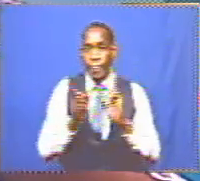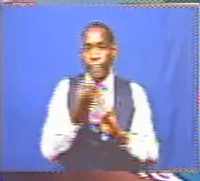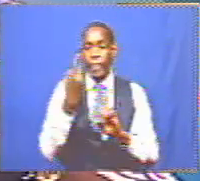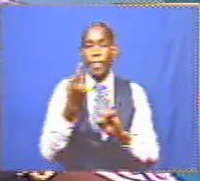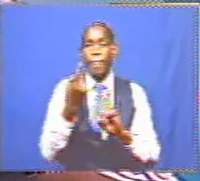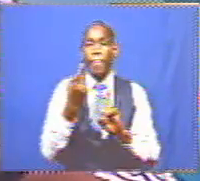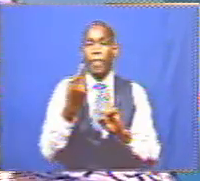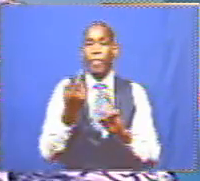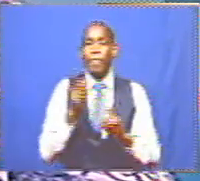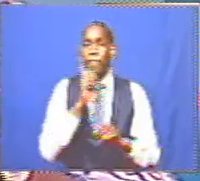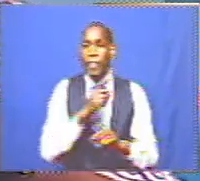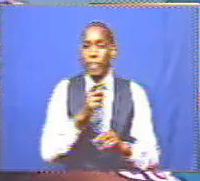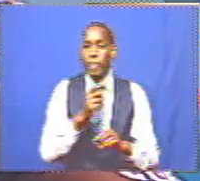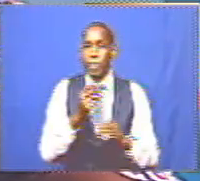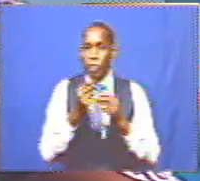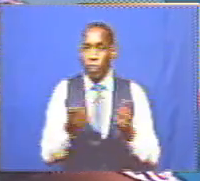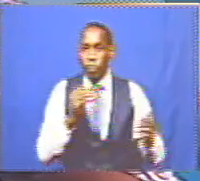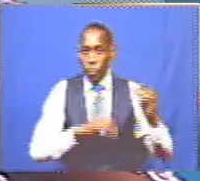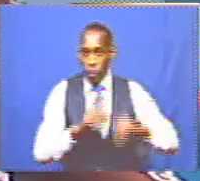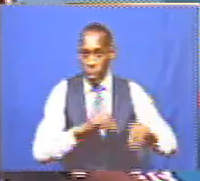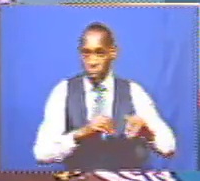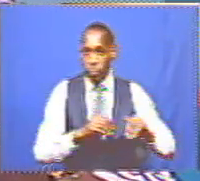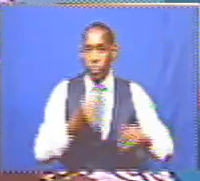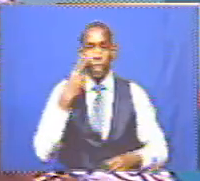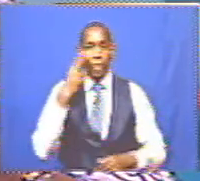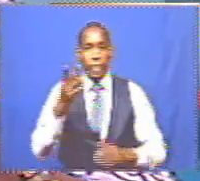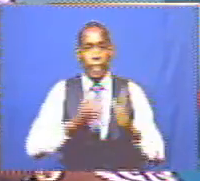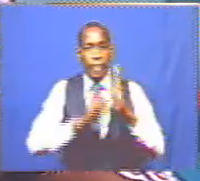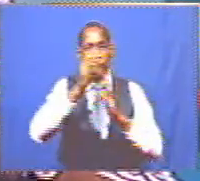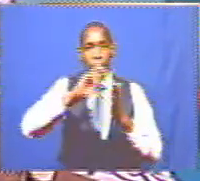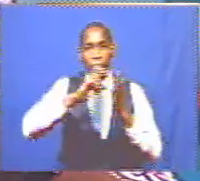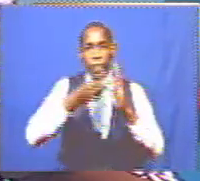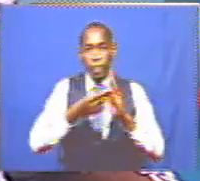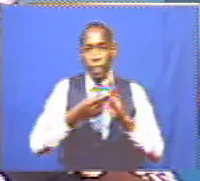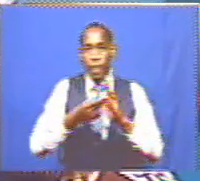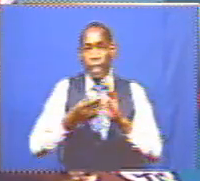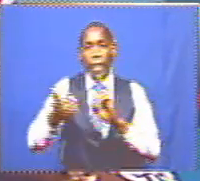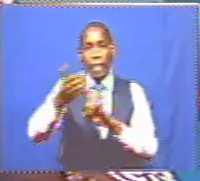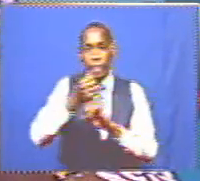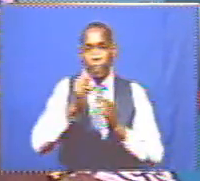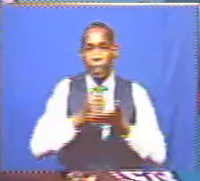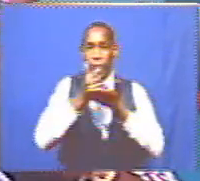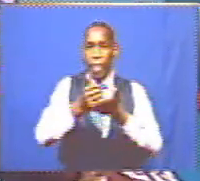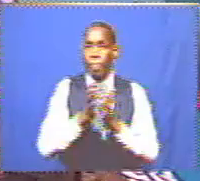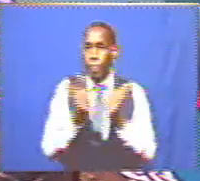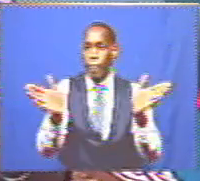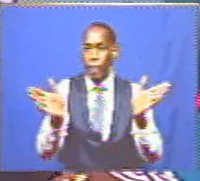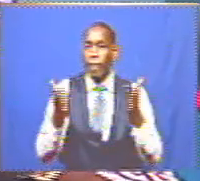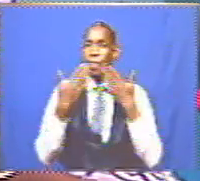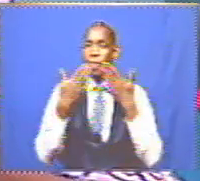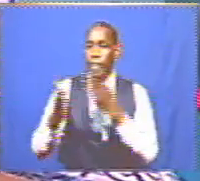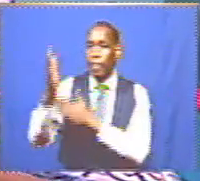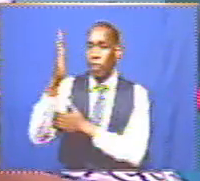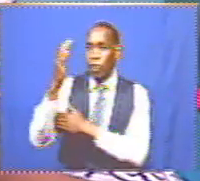end the corruption, let's, see development projects actually coming out to help the public. We thank God for